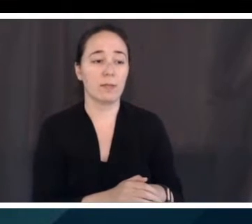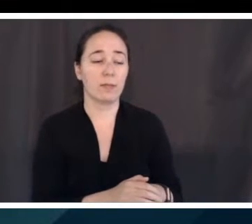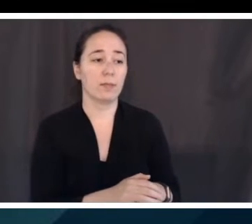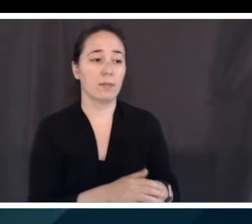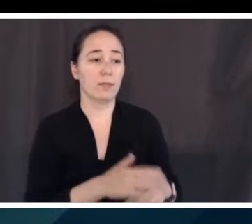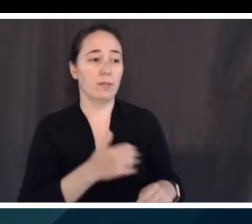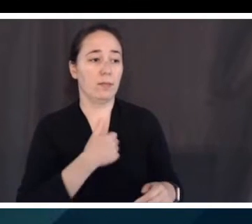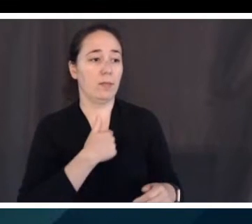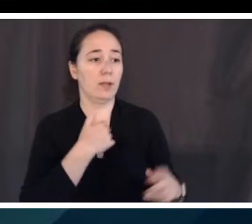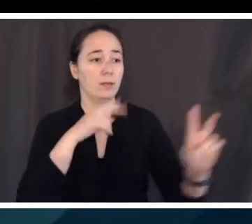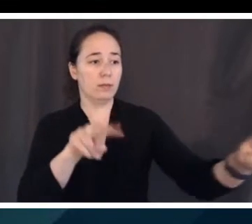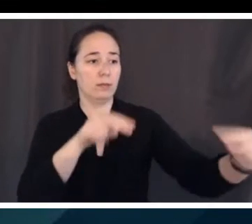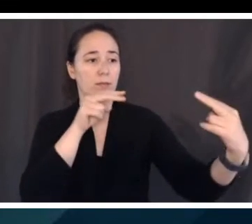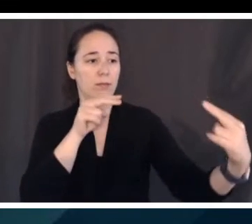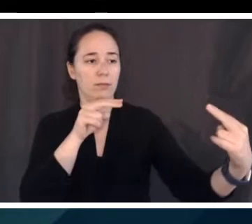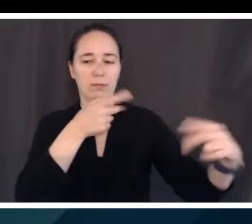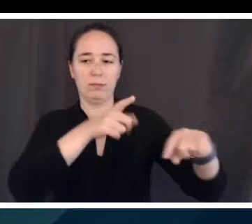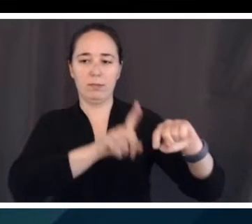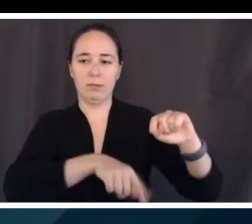staring back at me.